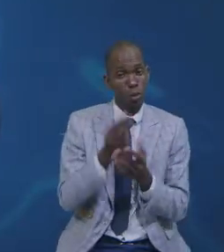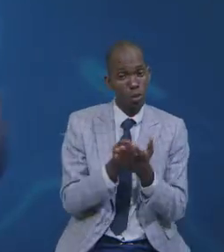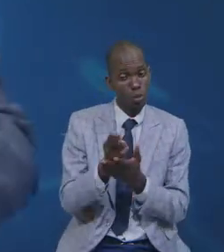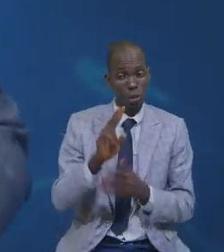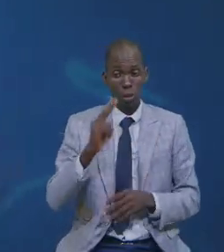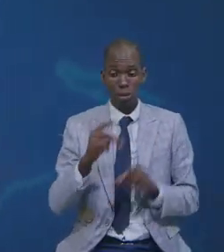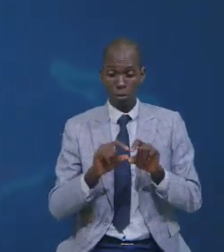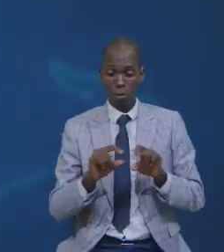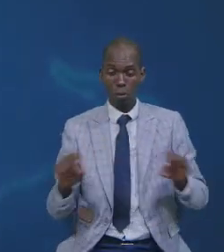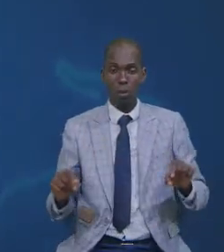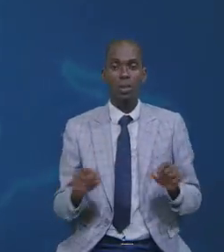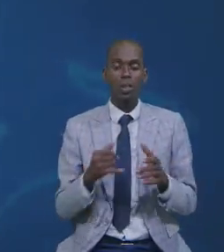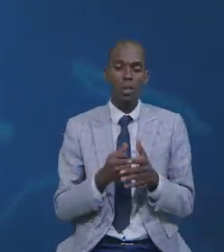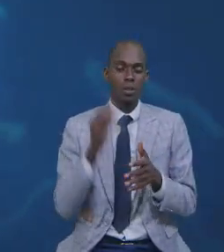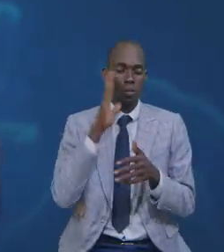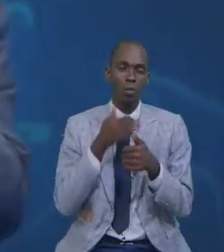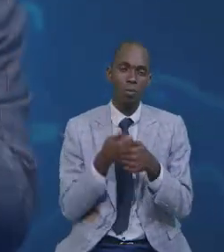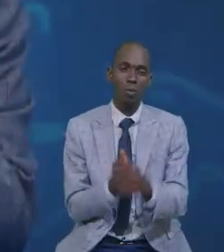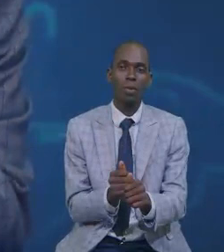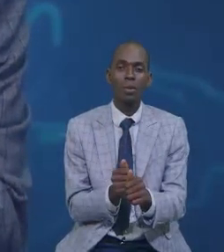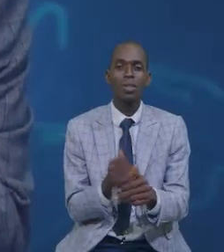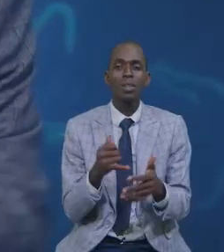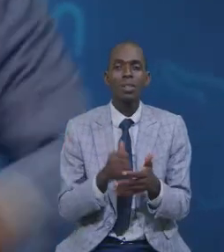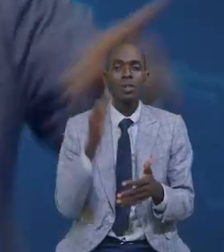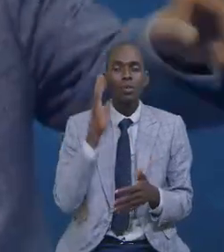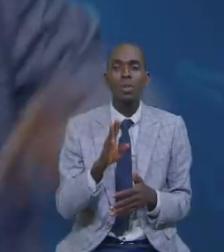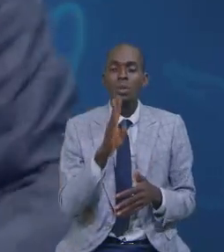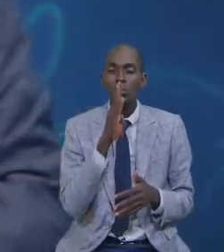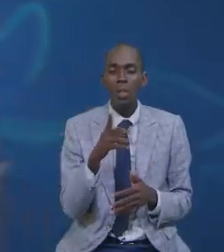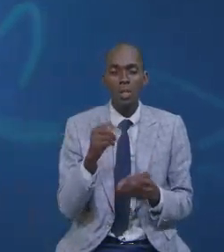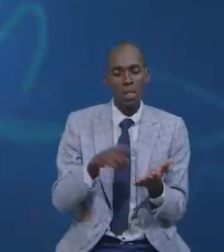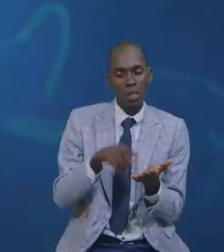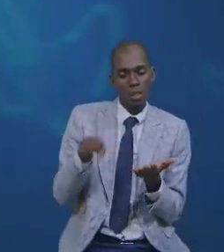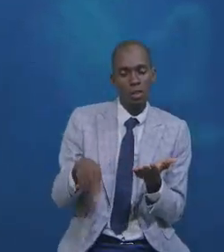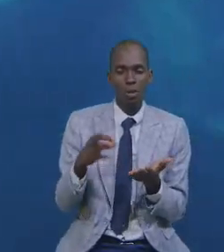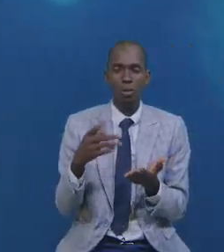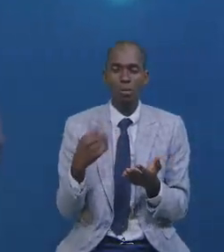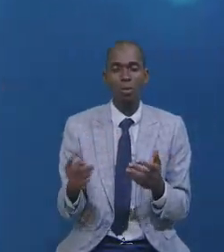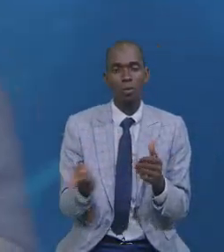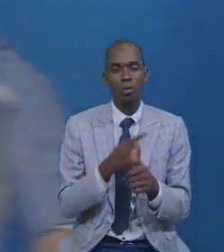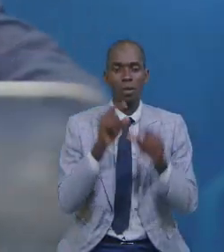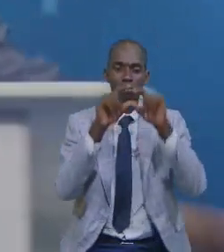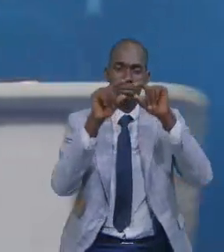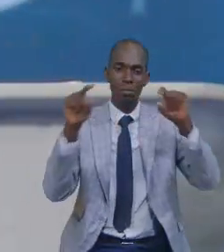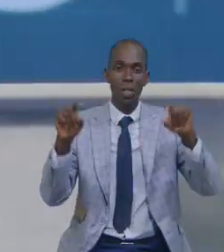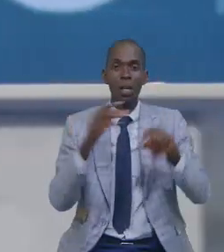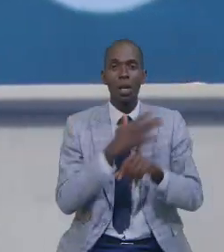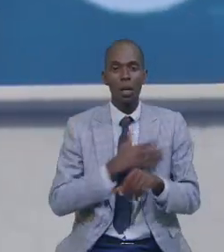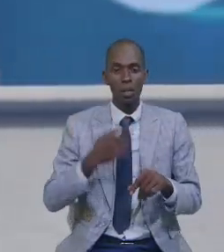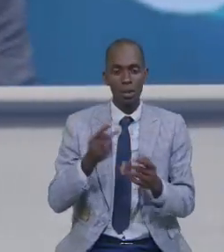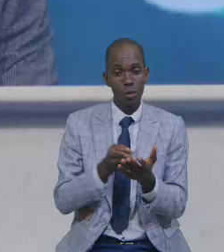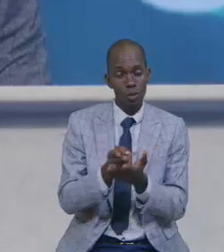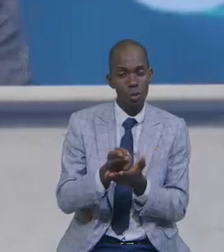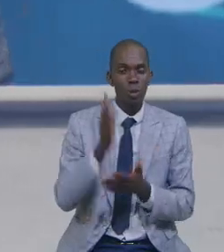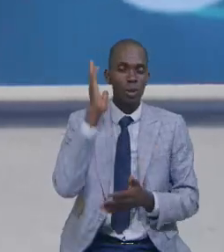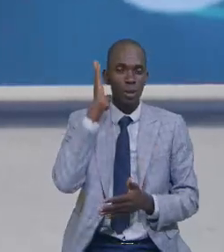will follow. It will be the consequence of the first line. And the truth shall make